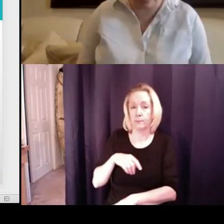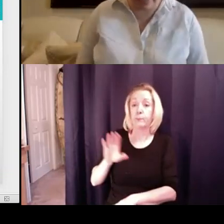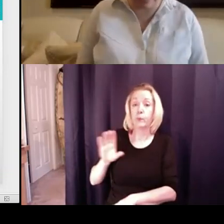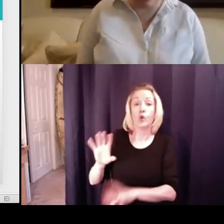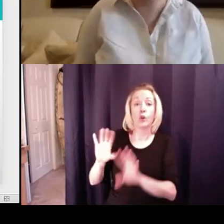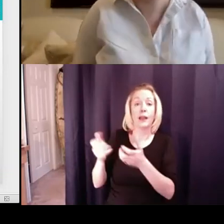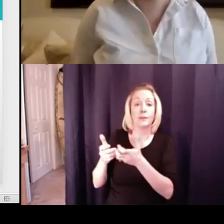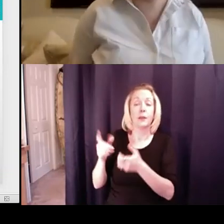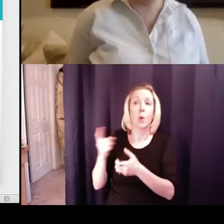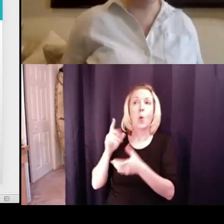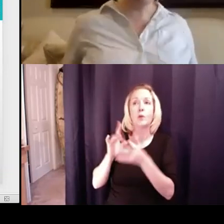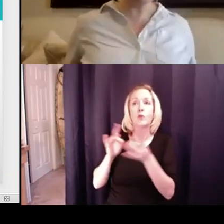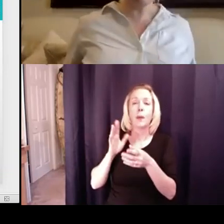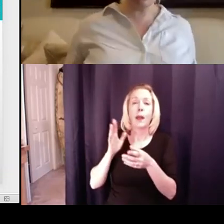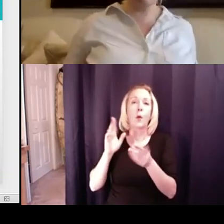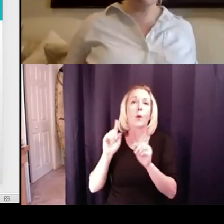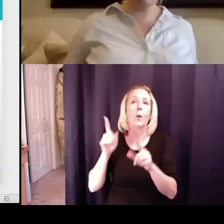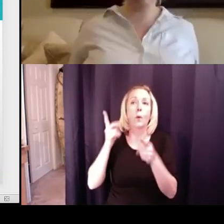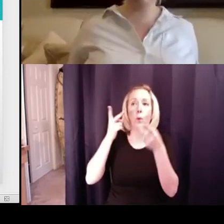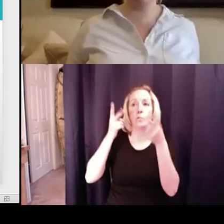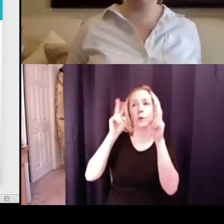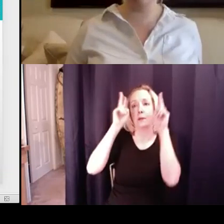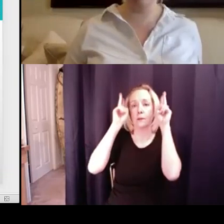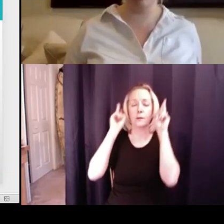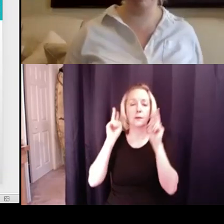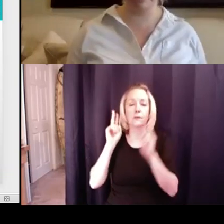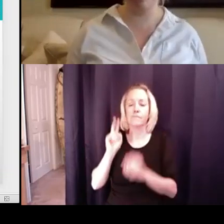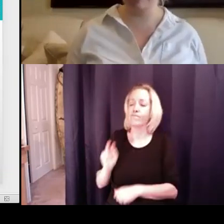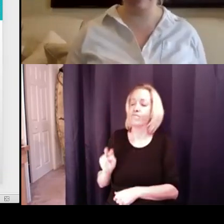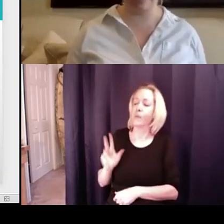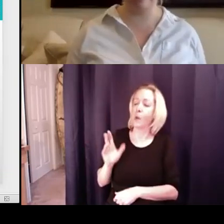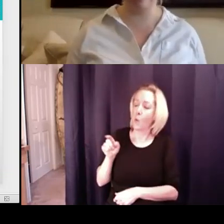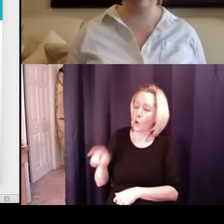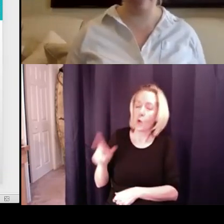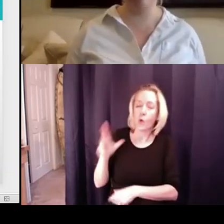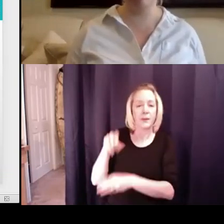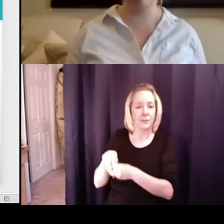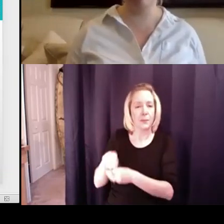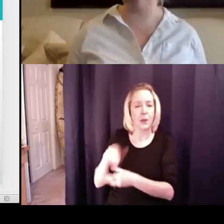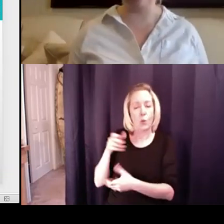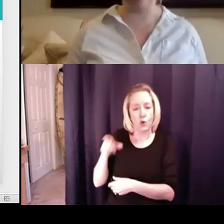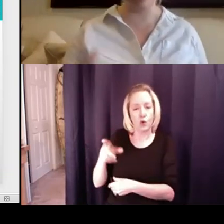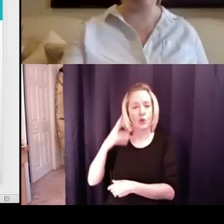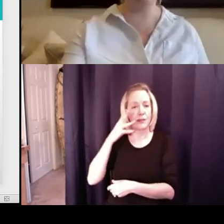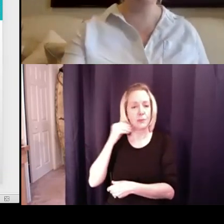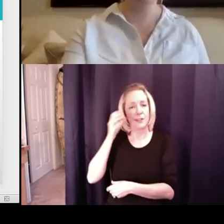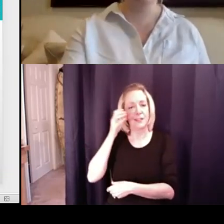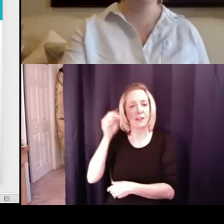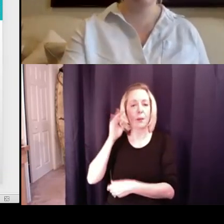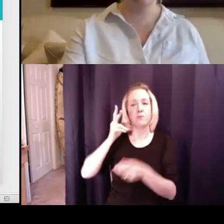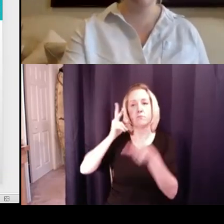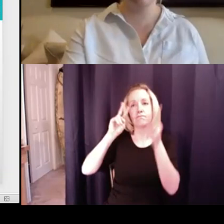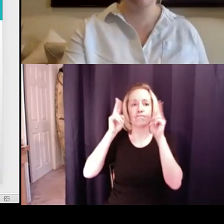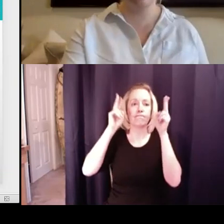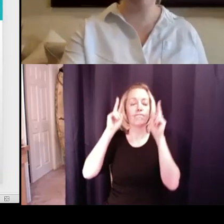their hair done. And I really wanted her to be able to participate and have that concept down. And